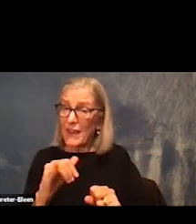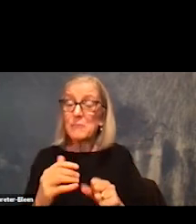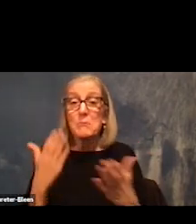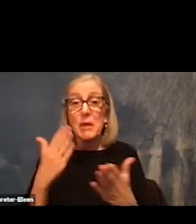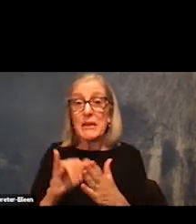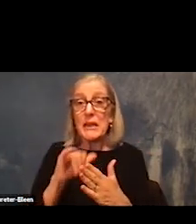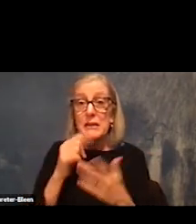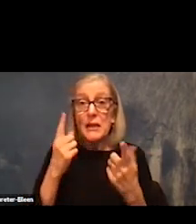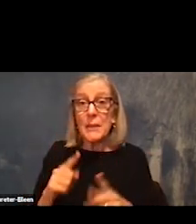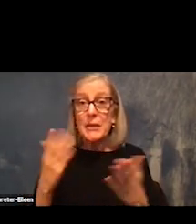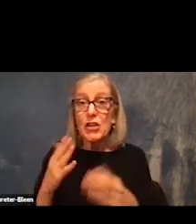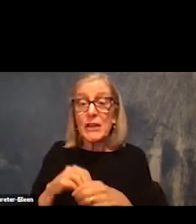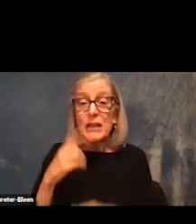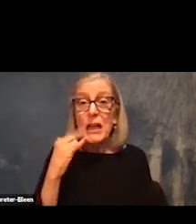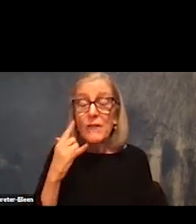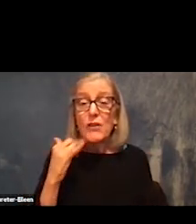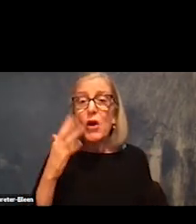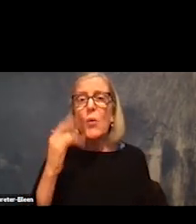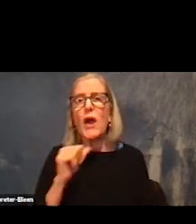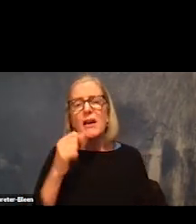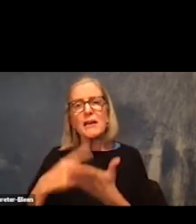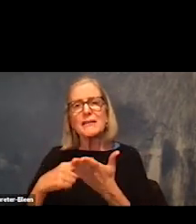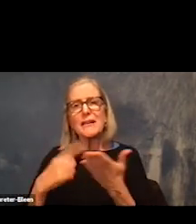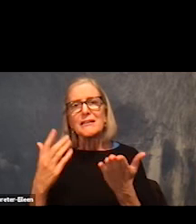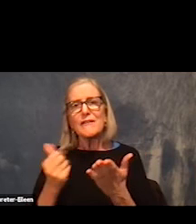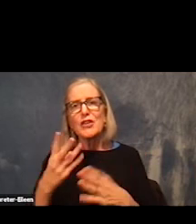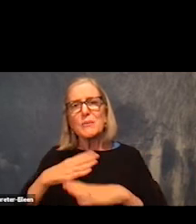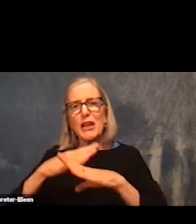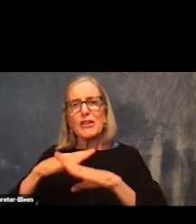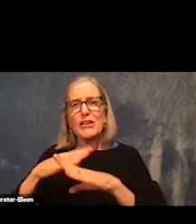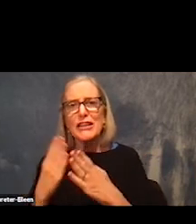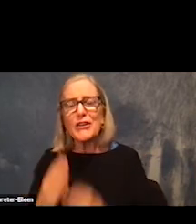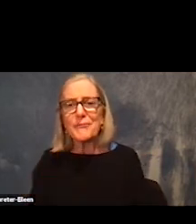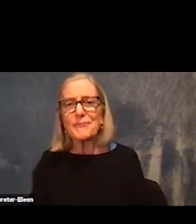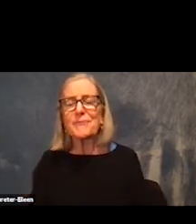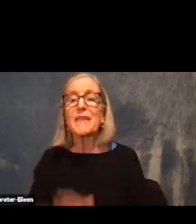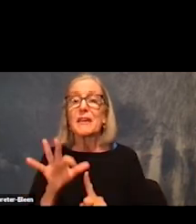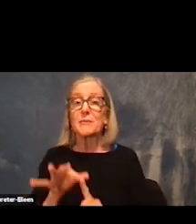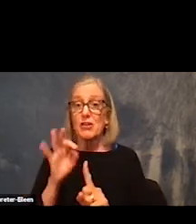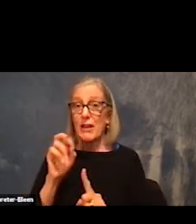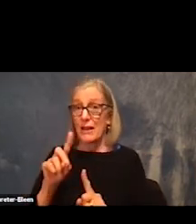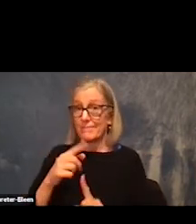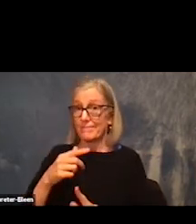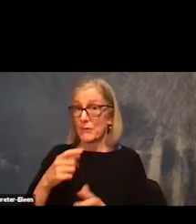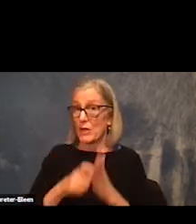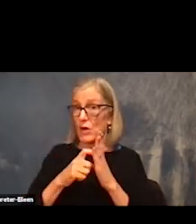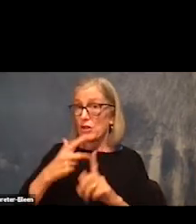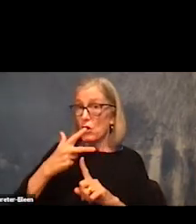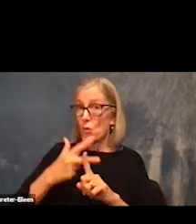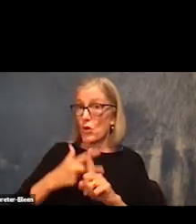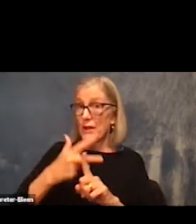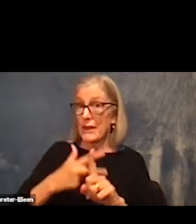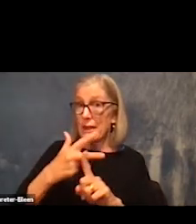barriers. Special education law requires that we send quarterly reports of progress home to